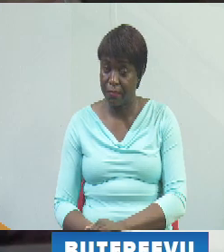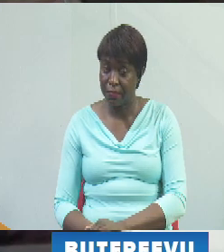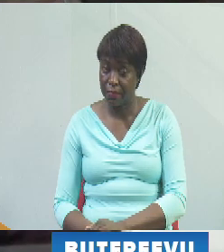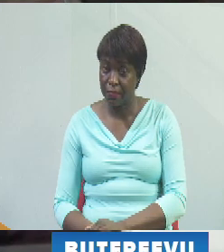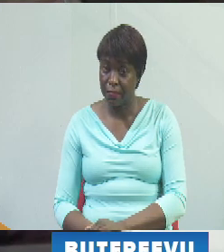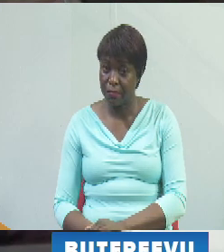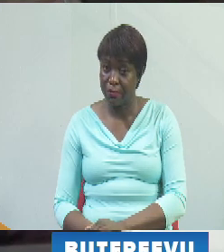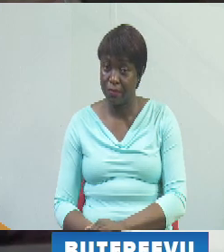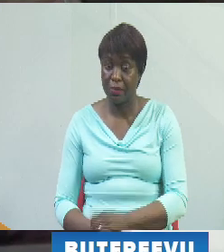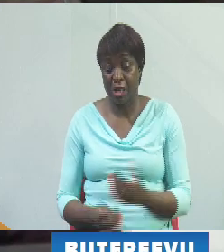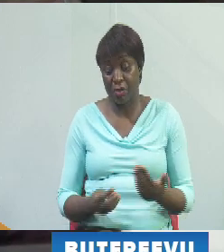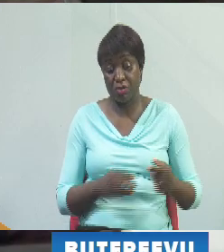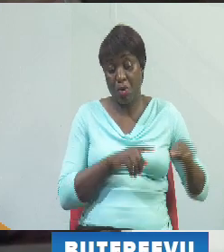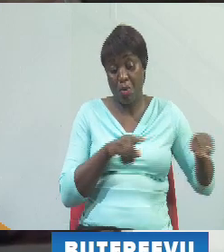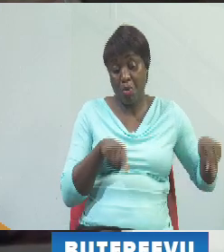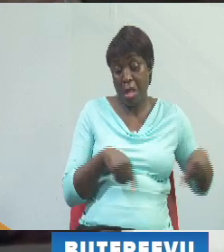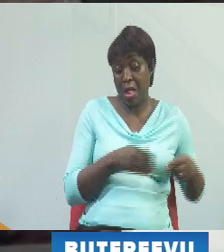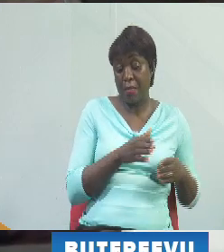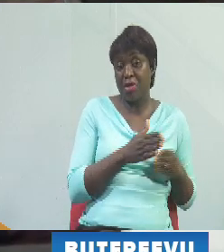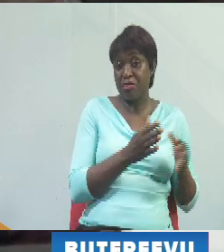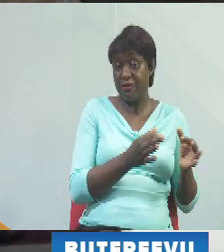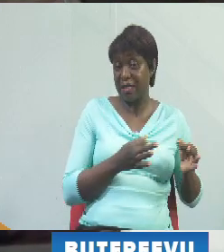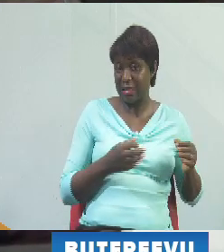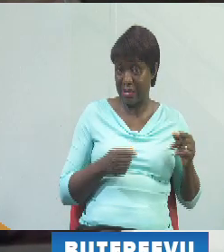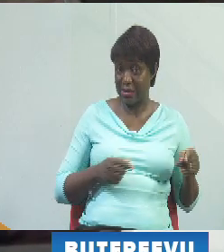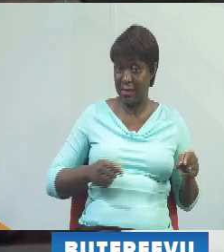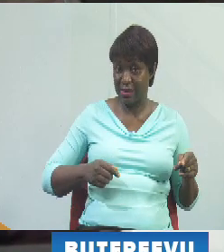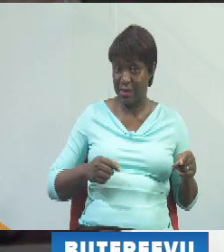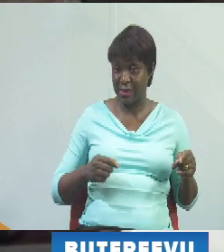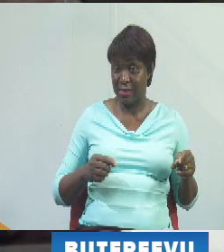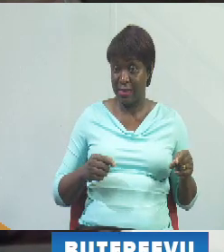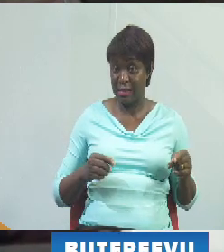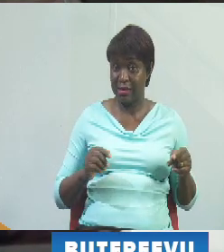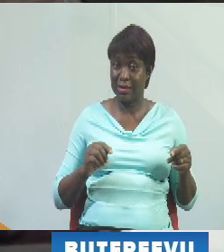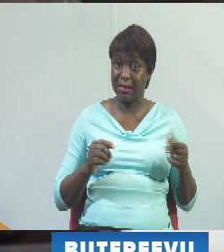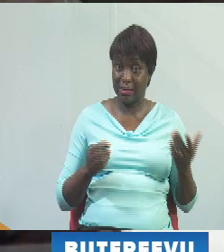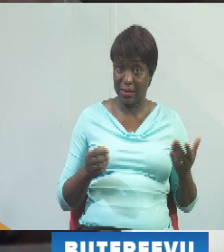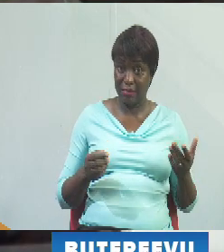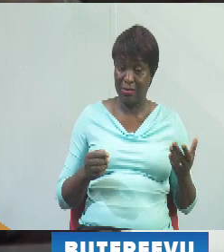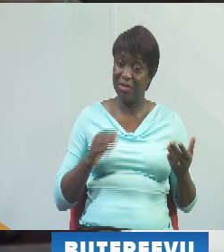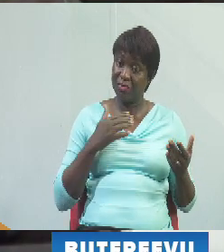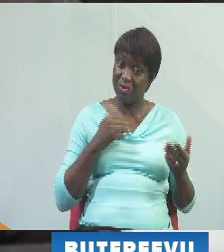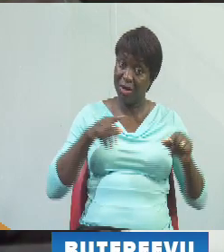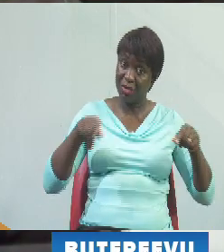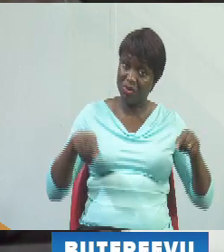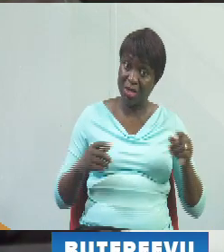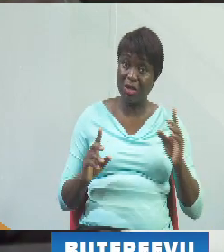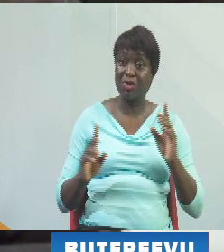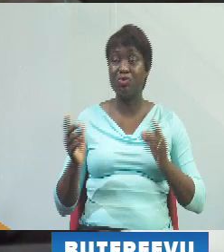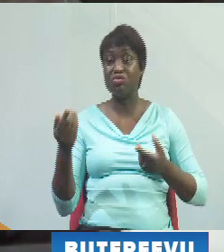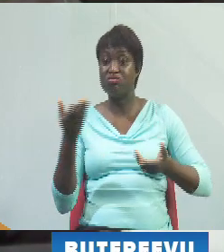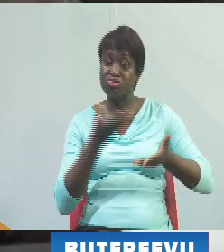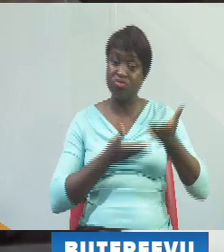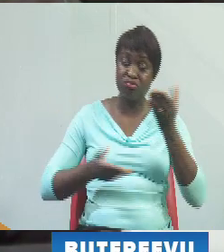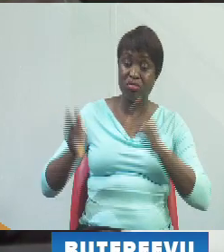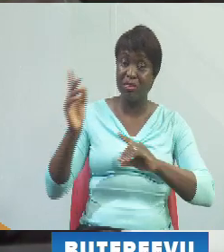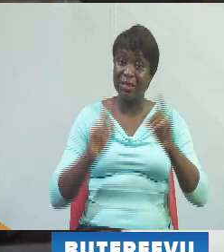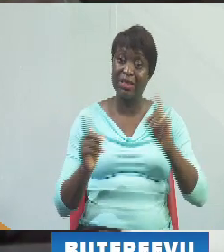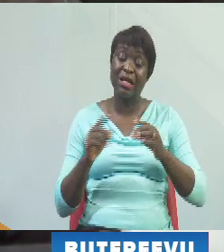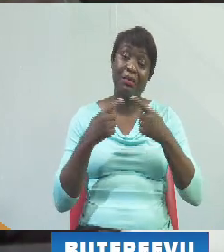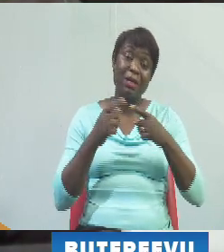in order for us to appreciate this debate, it is important for us to